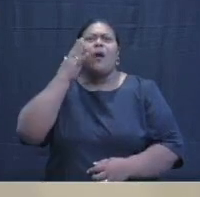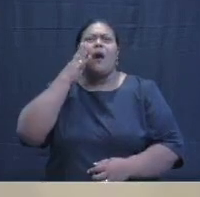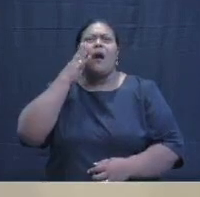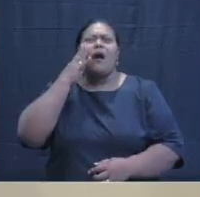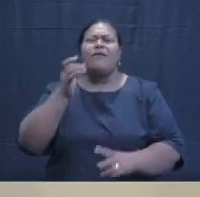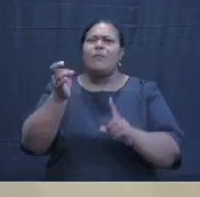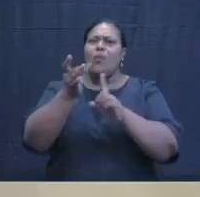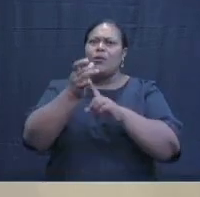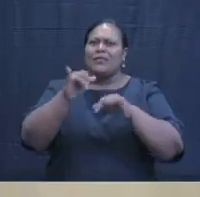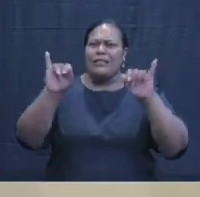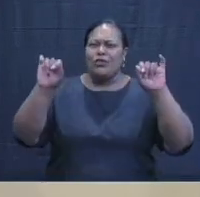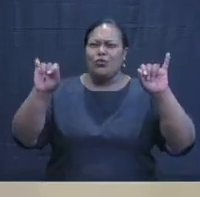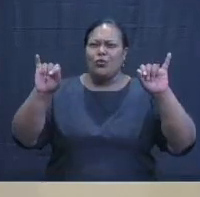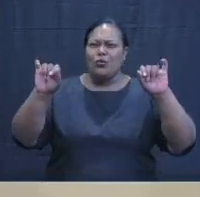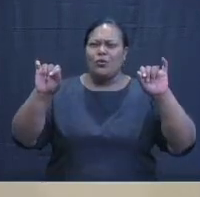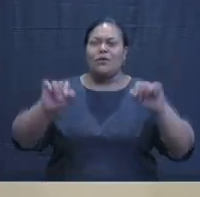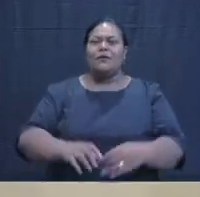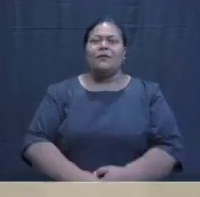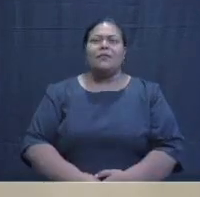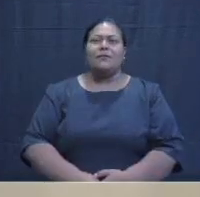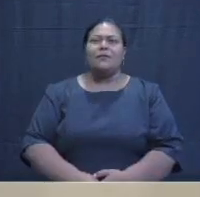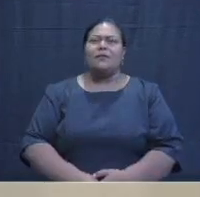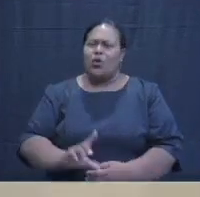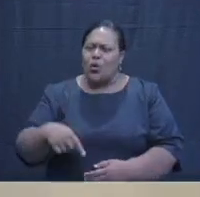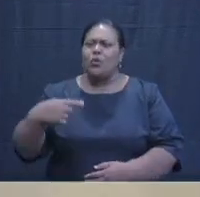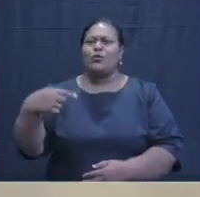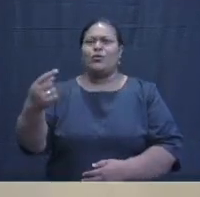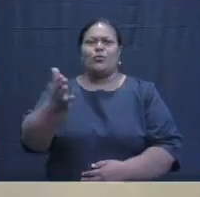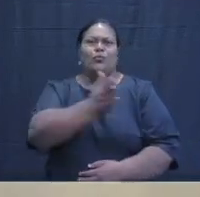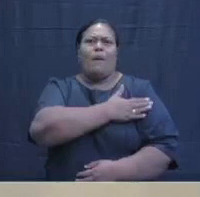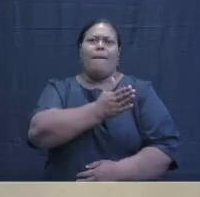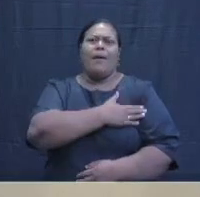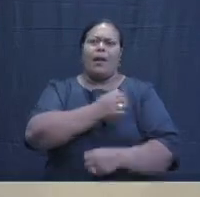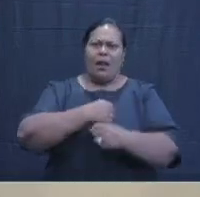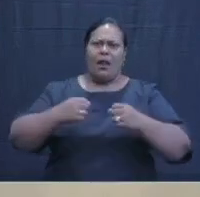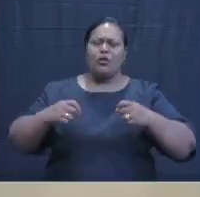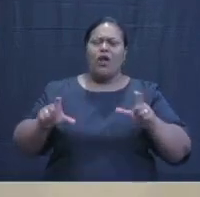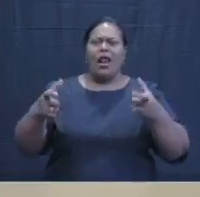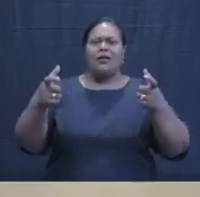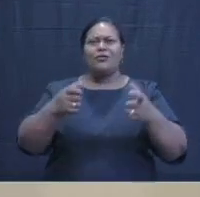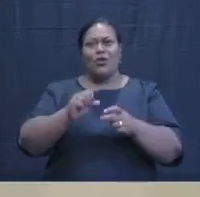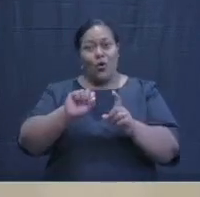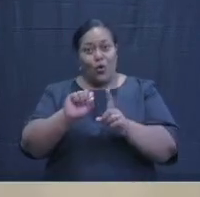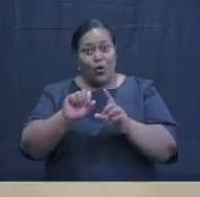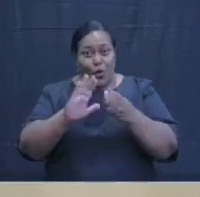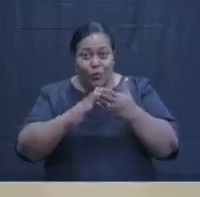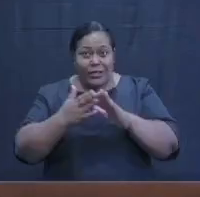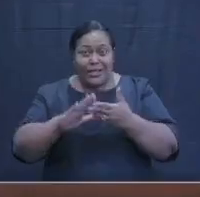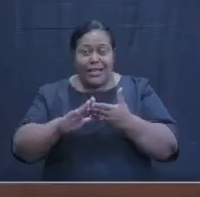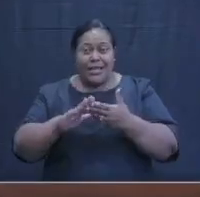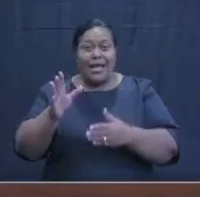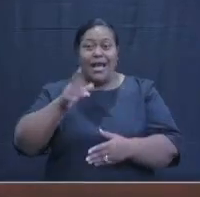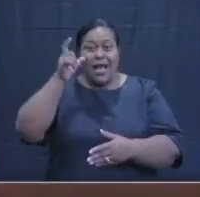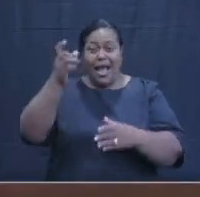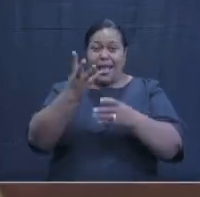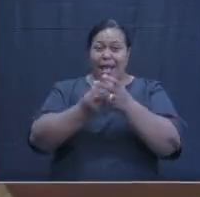issue that continues to trouble and challenge our communities. The care gap in cancer treatment